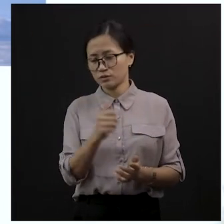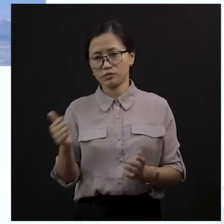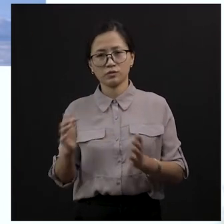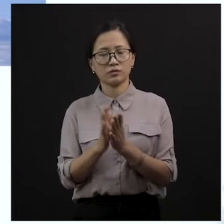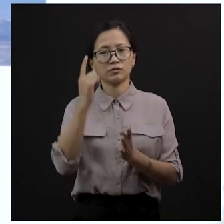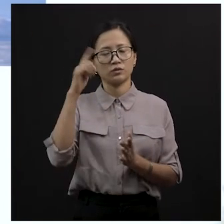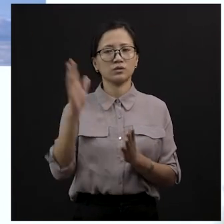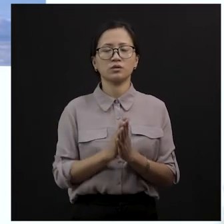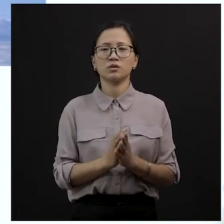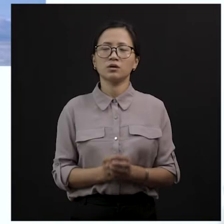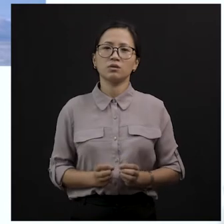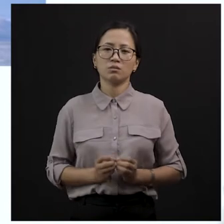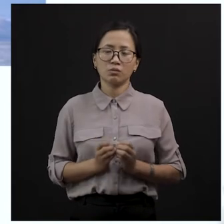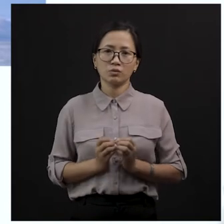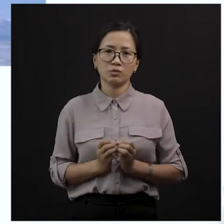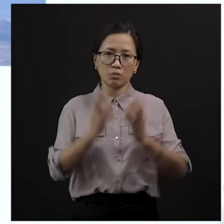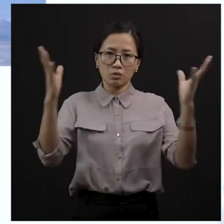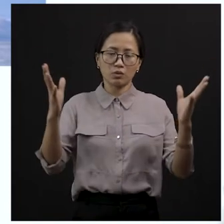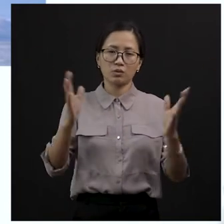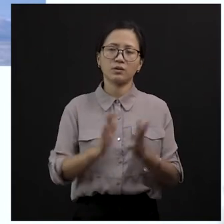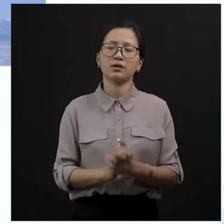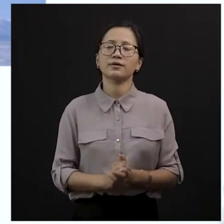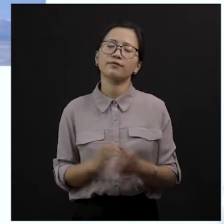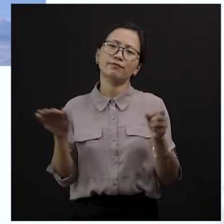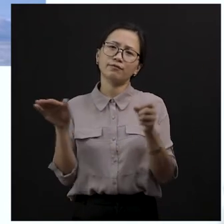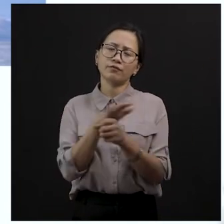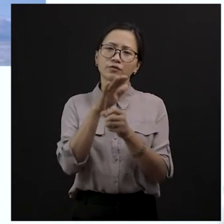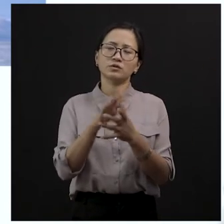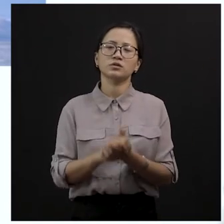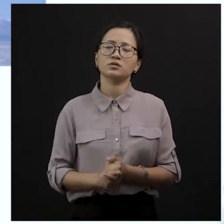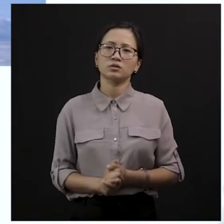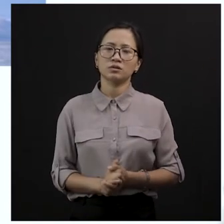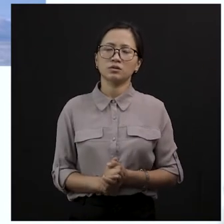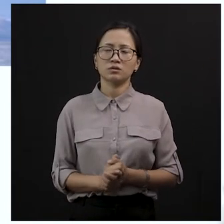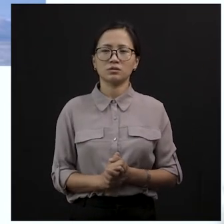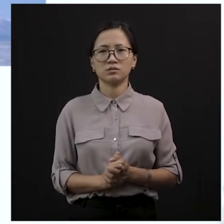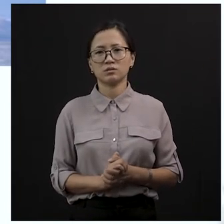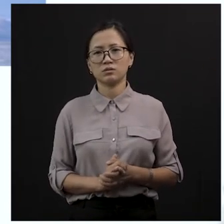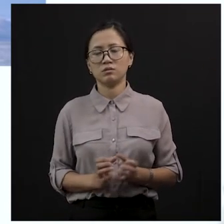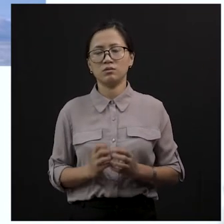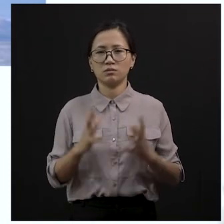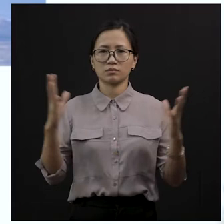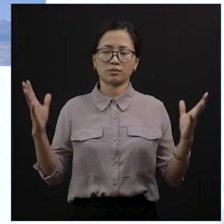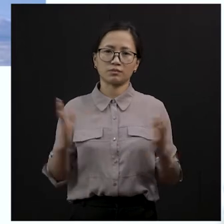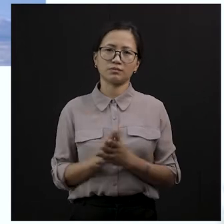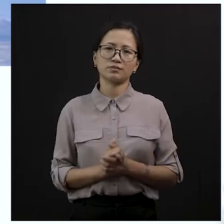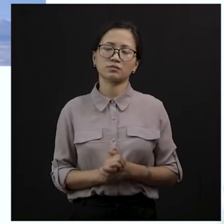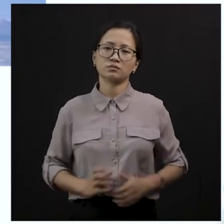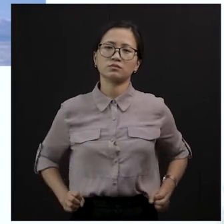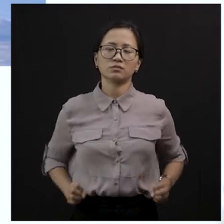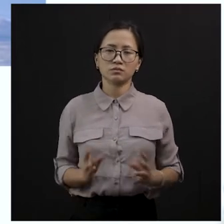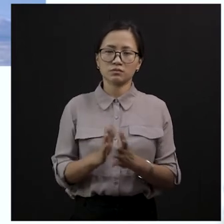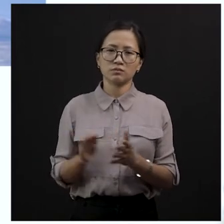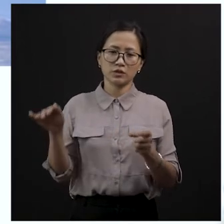to blow up, or to fill up, we need the balloon to become big, right? So people